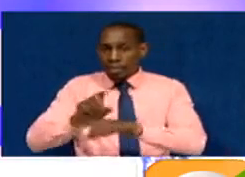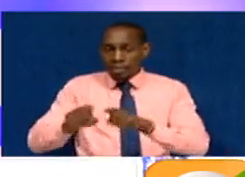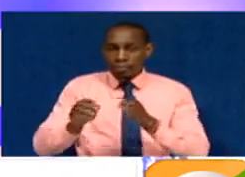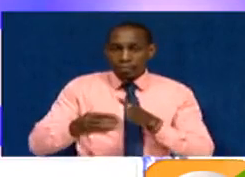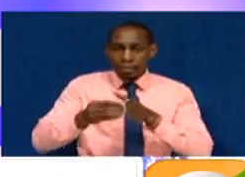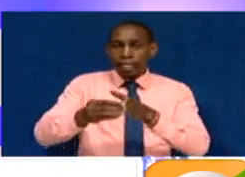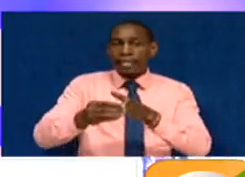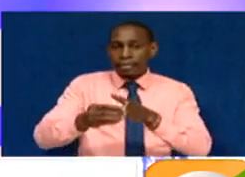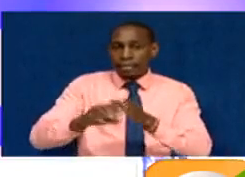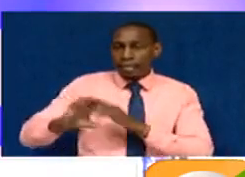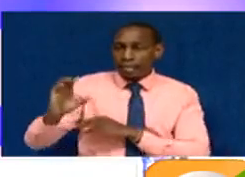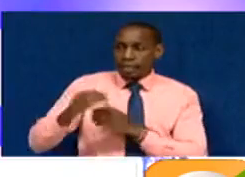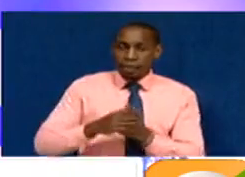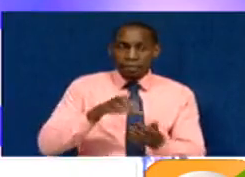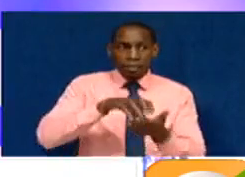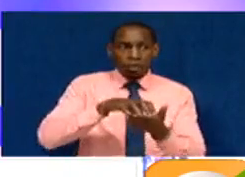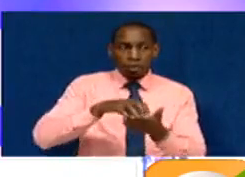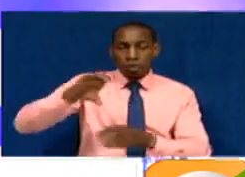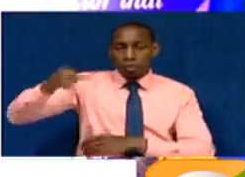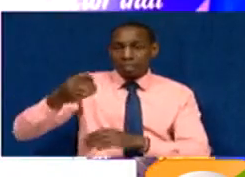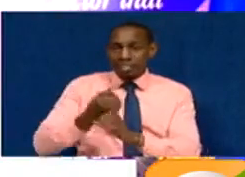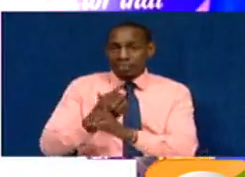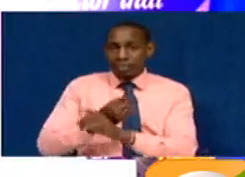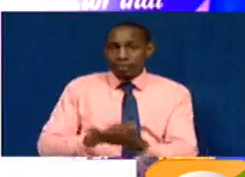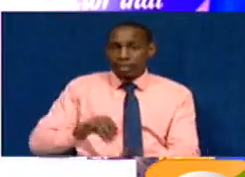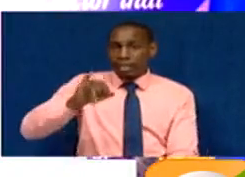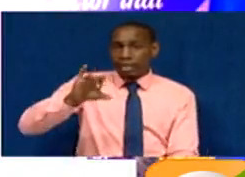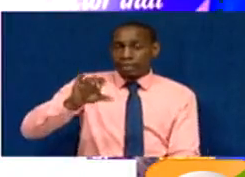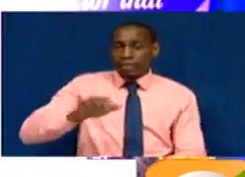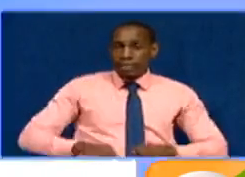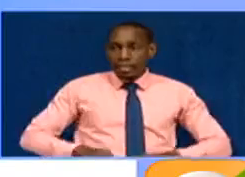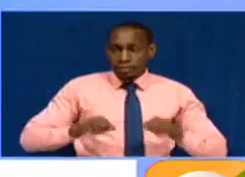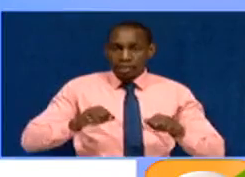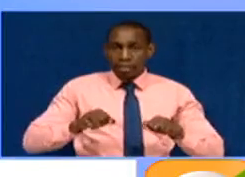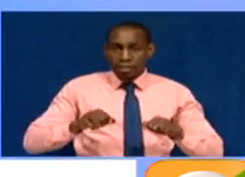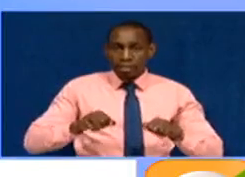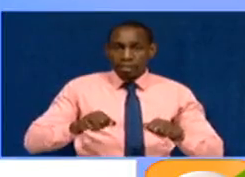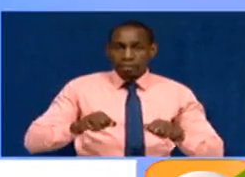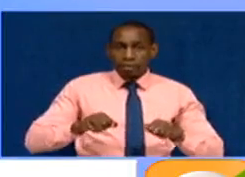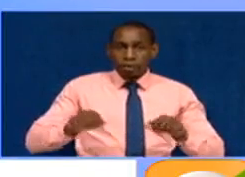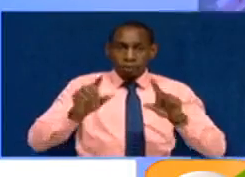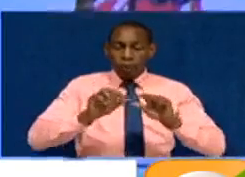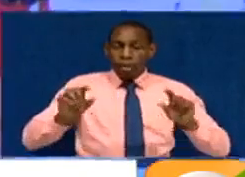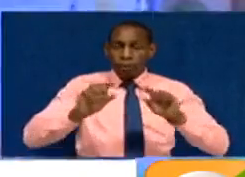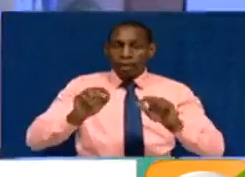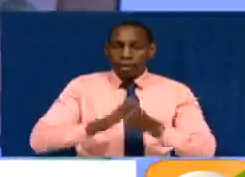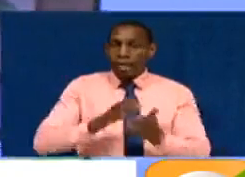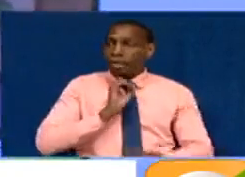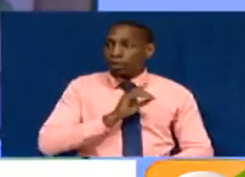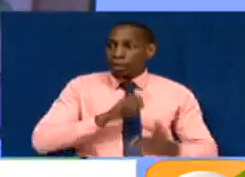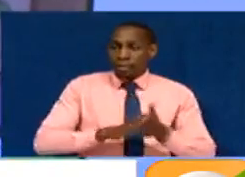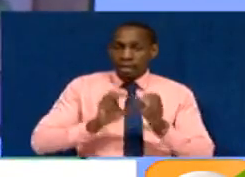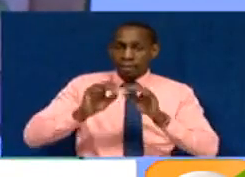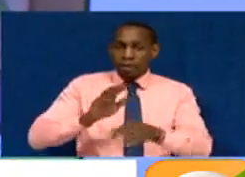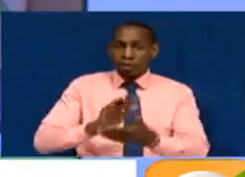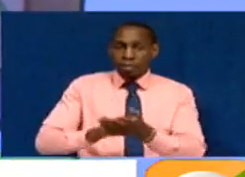leading candidates in some constituencies and in some areas. IEBC chairperson Wafula Chebukati, on his part, lamented